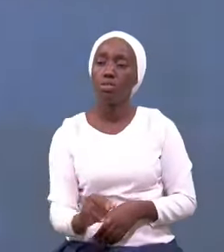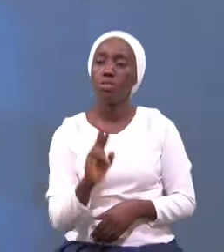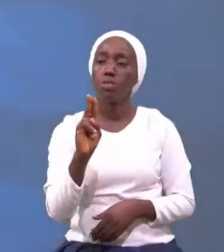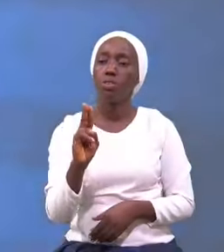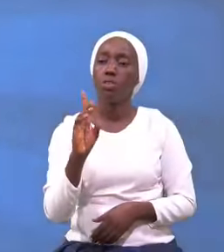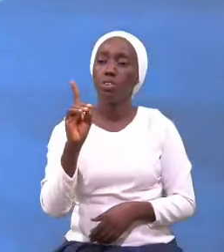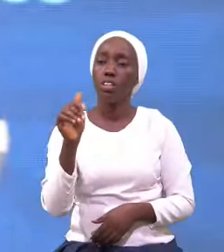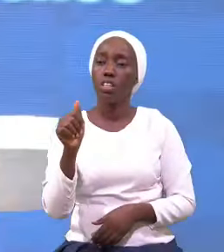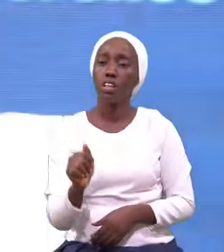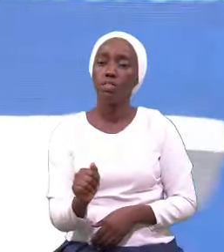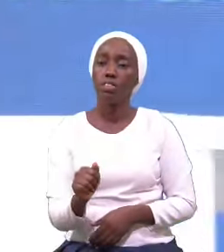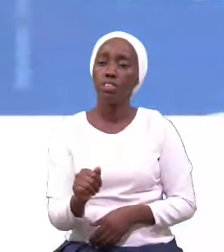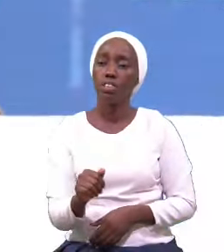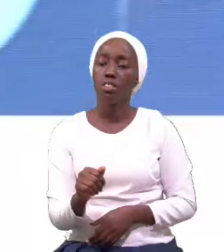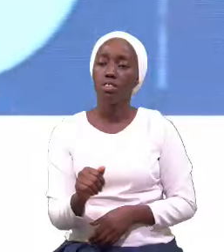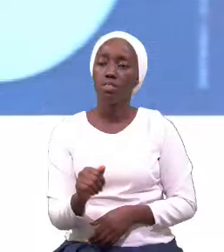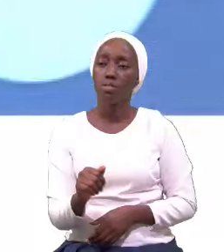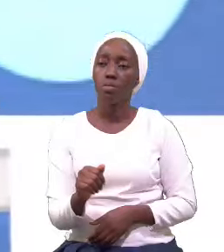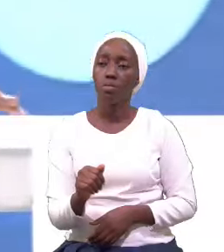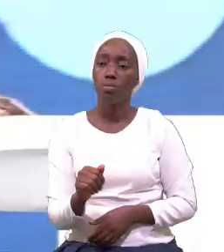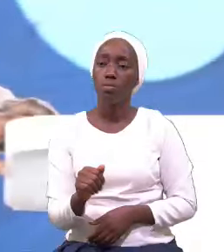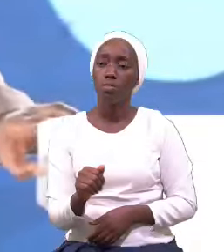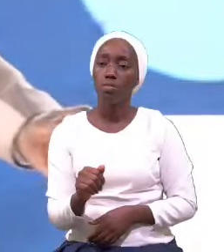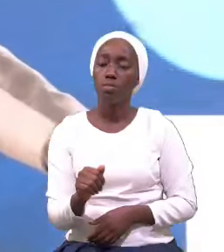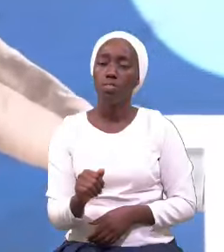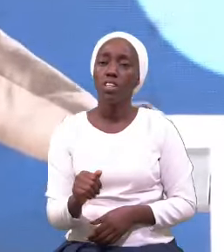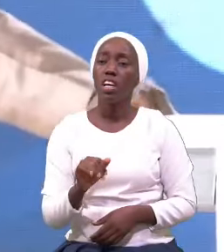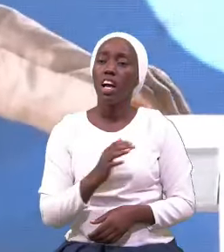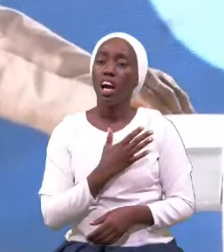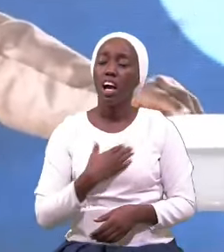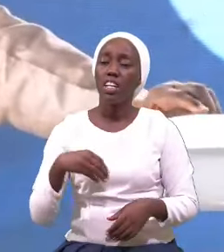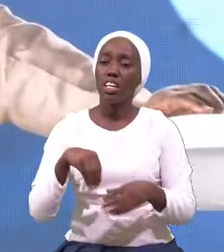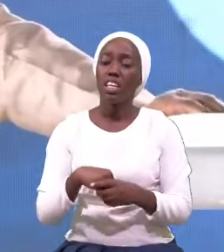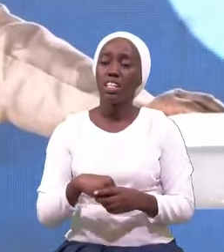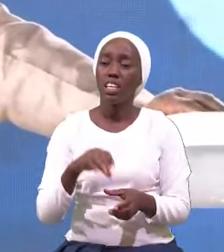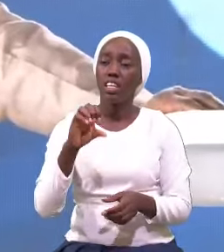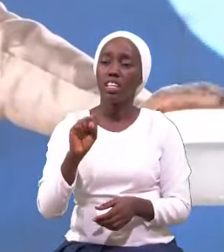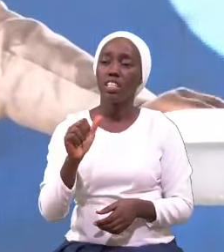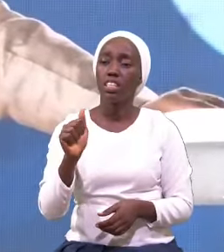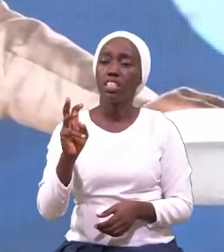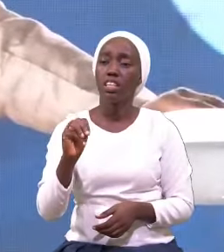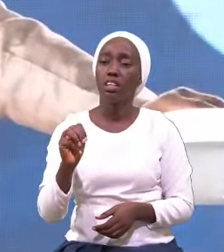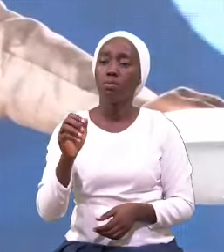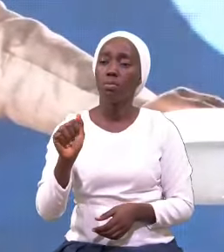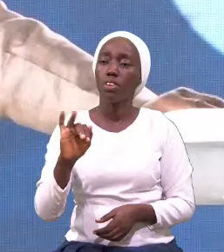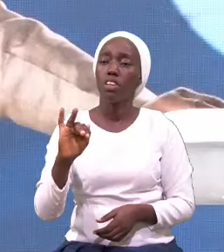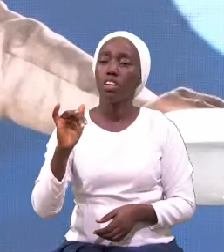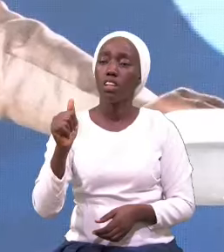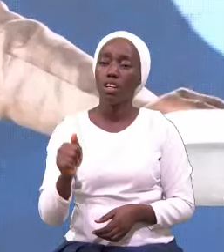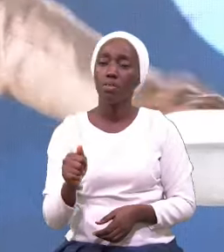They're slowly going to Judea. And in Samaria. They didn't go to